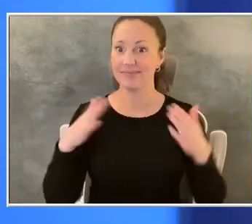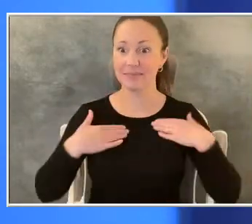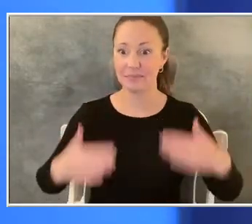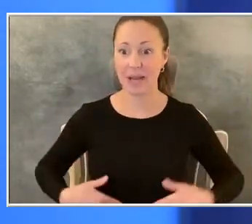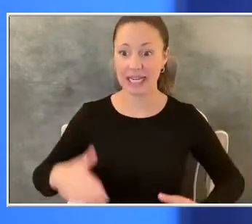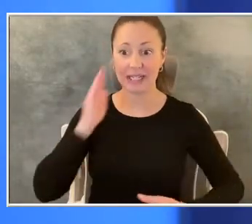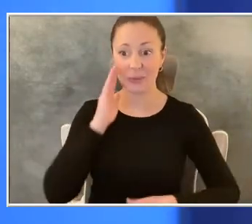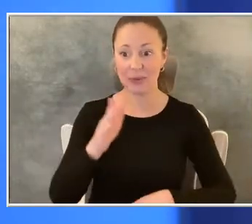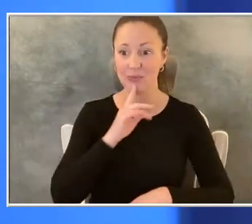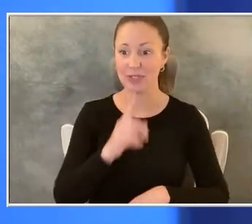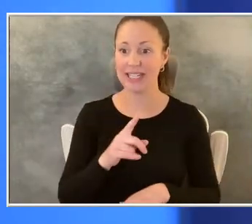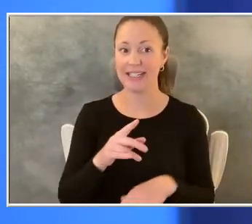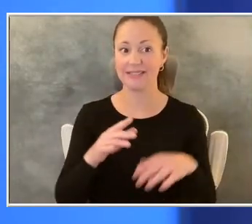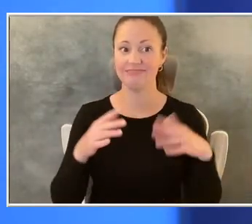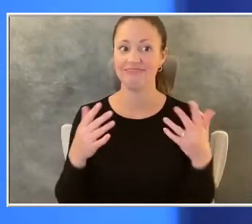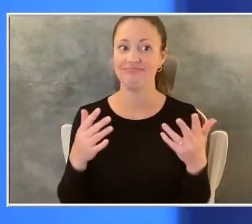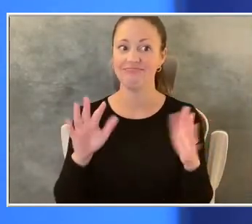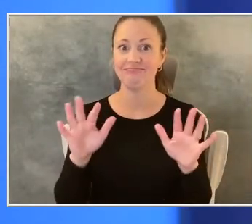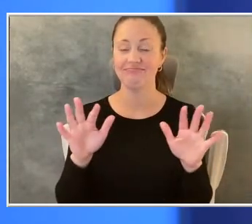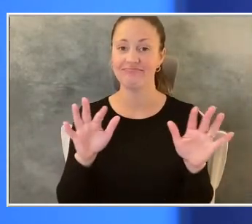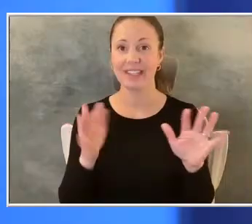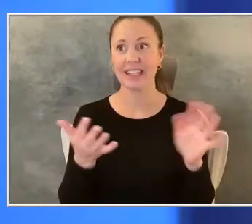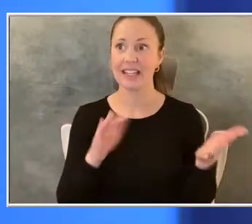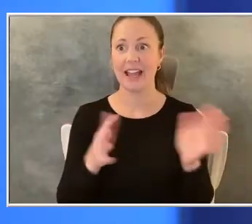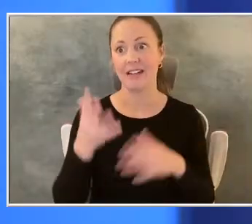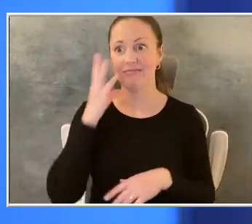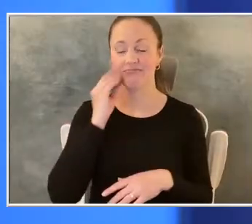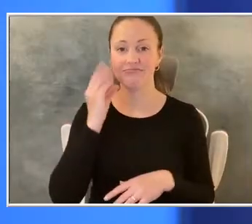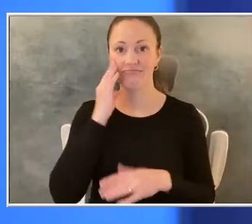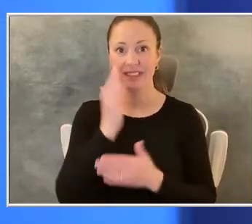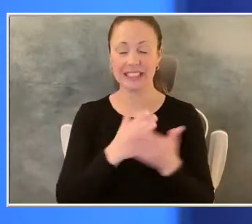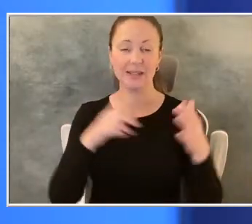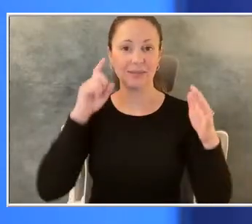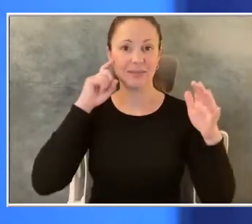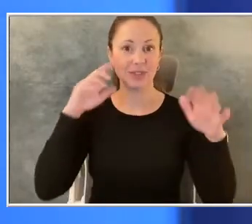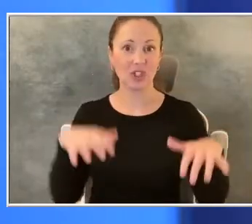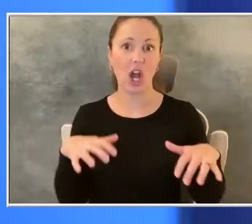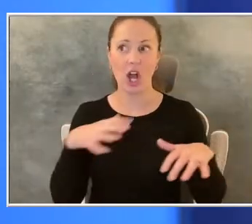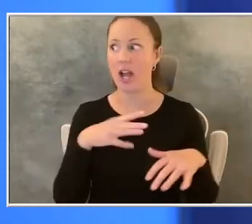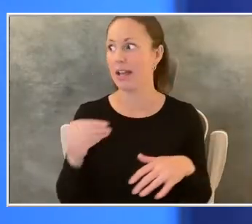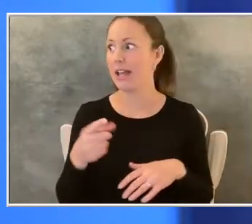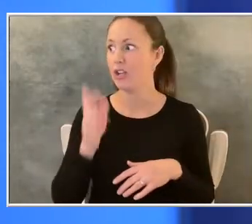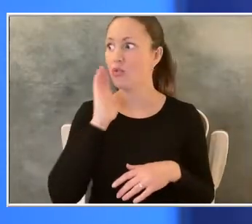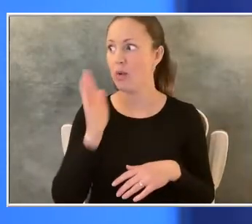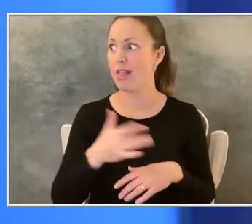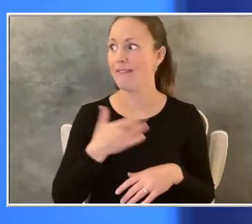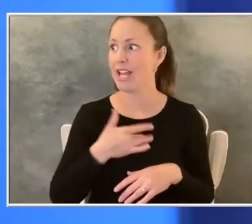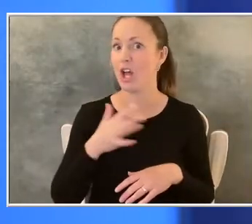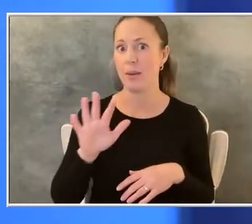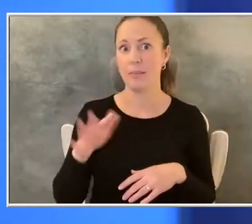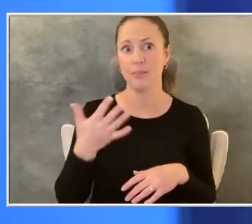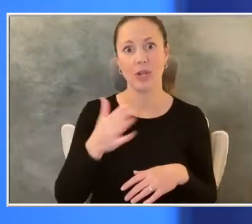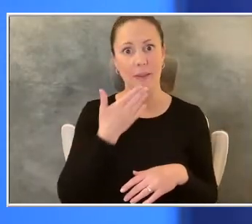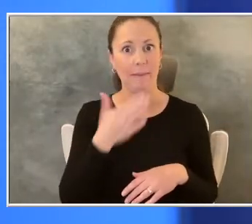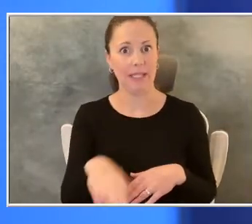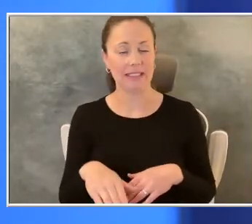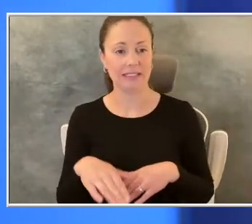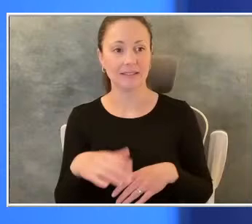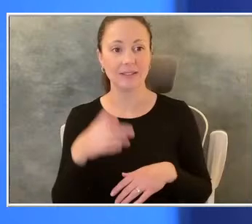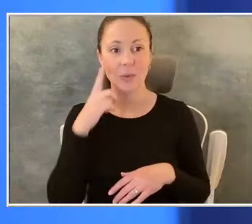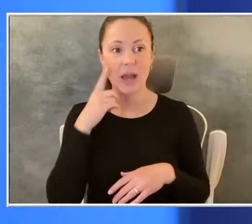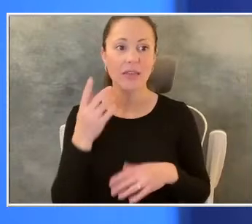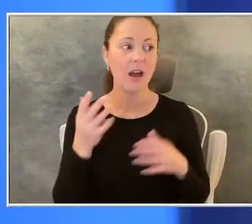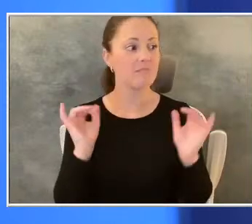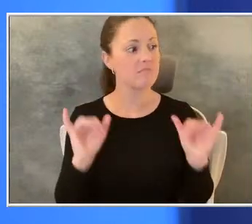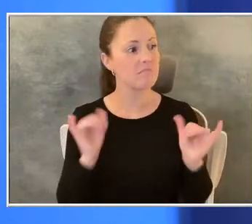bit of a, you know, shock, and you're going to feel pretty miserable. So I thought, well, maybe I won't have that.